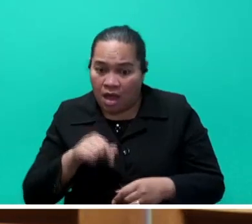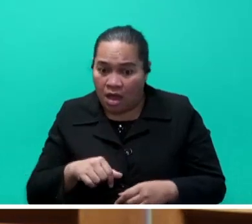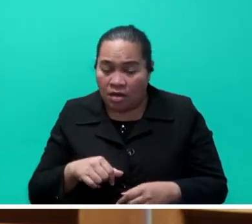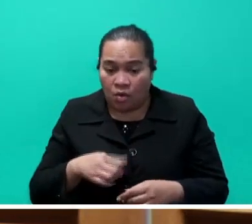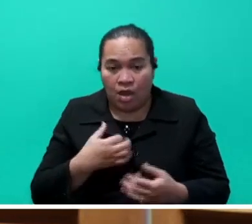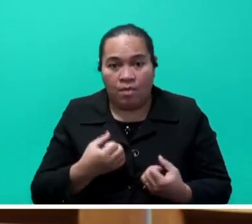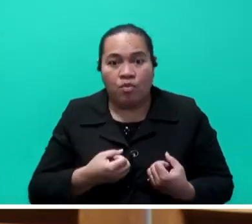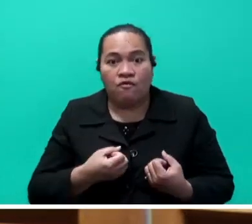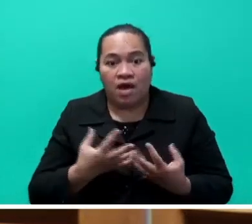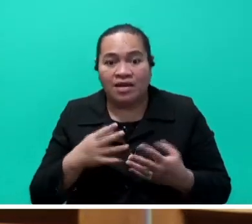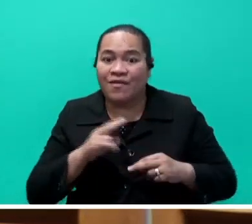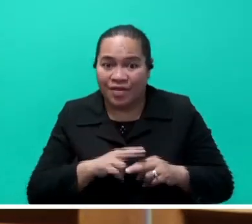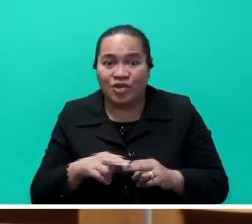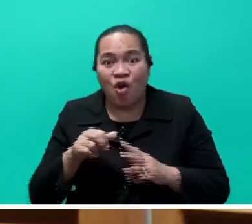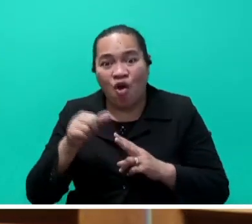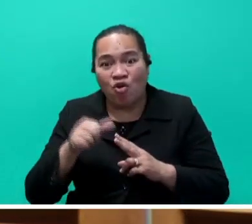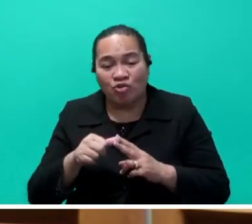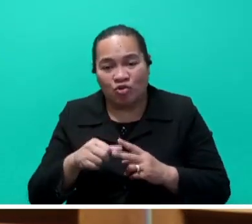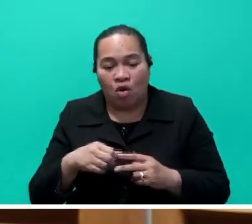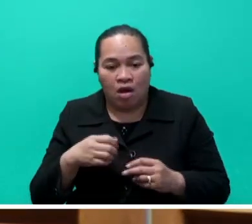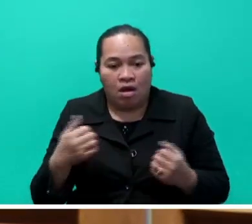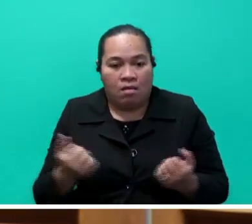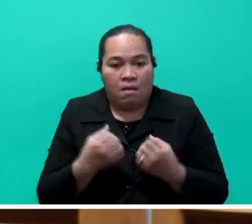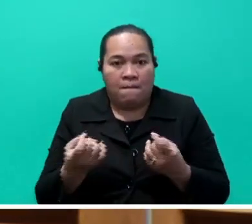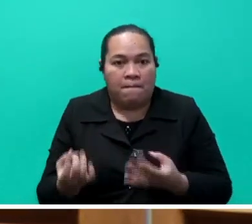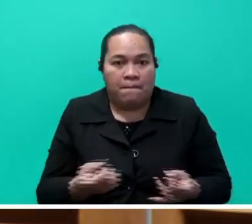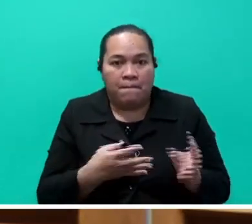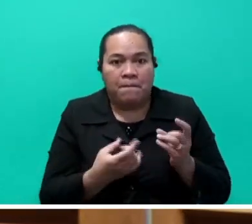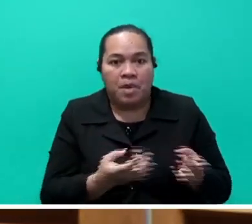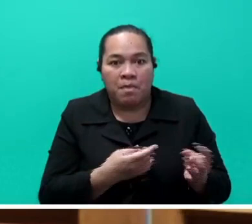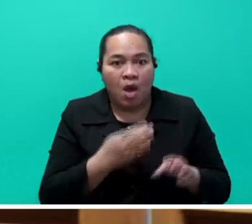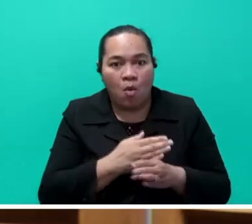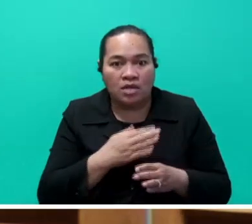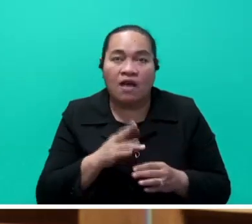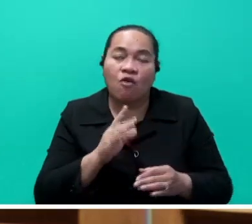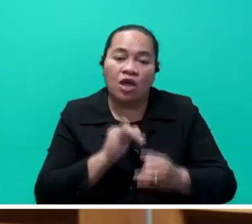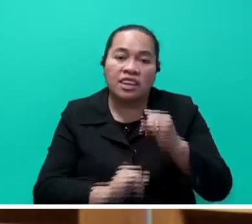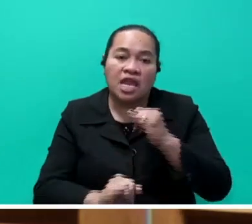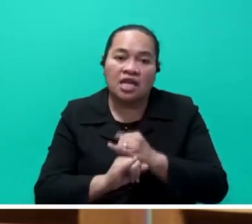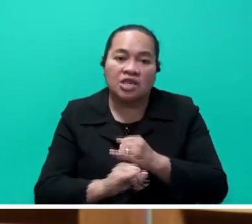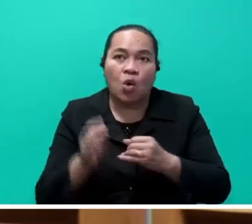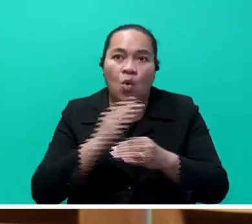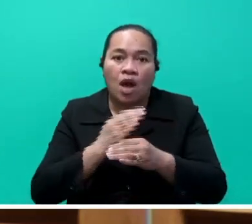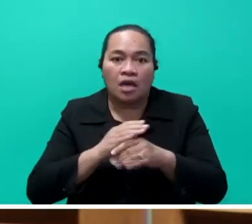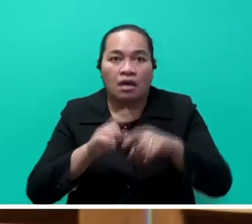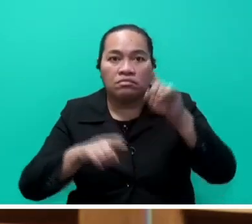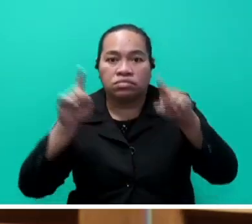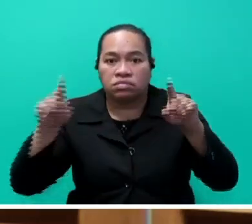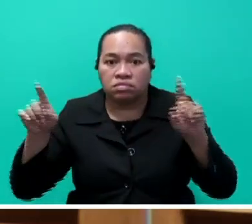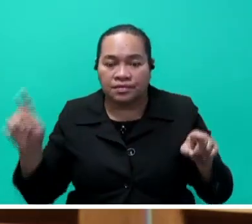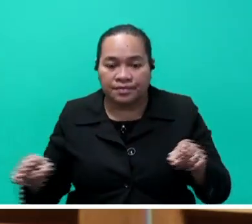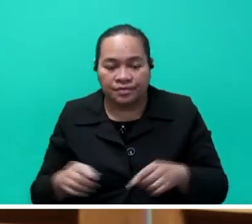workers for the international job markets. The outreach programs undertaken addresses